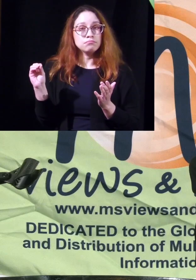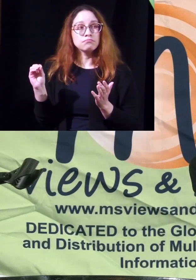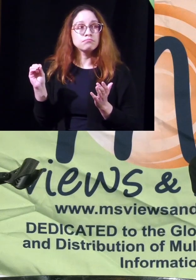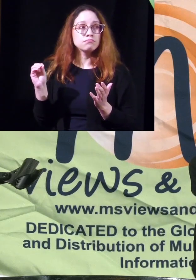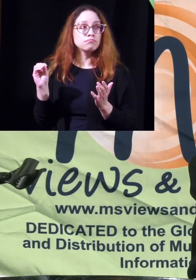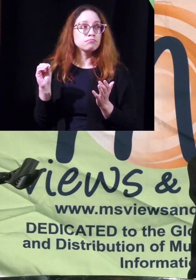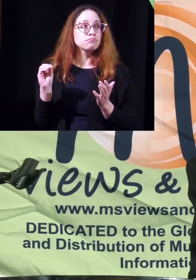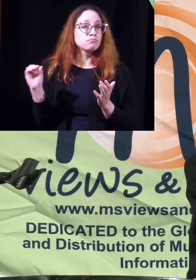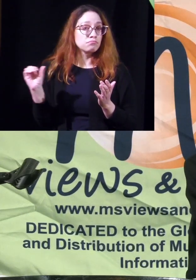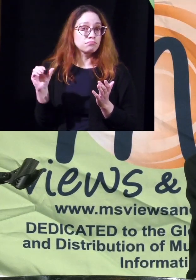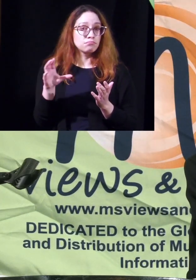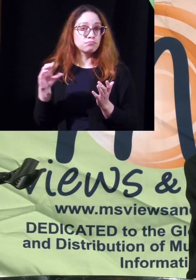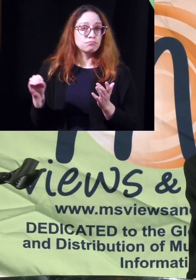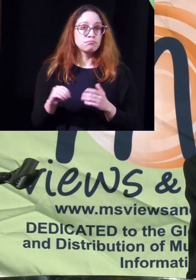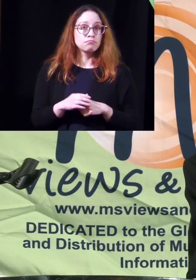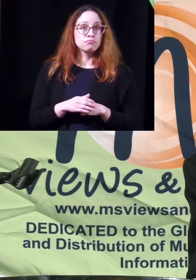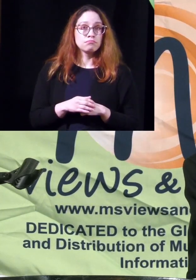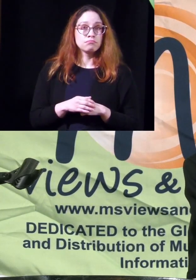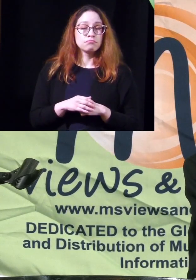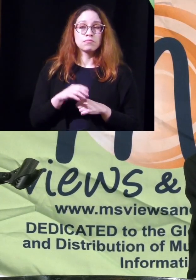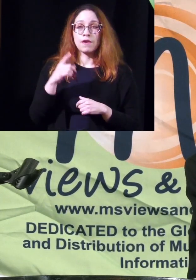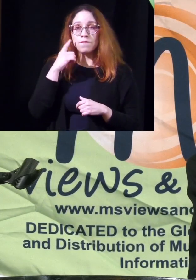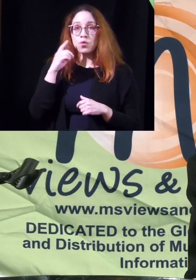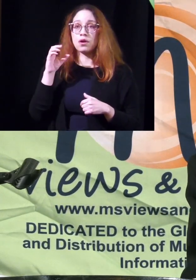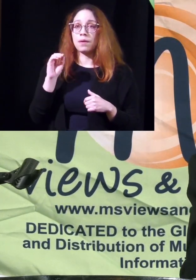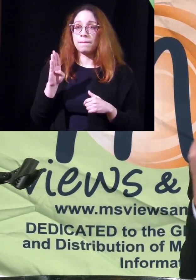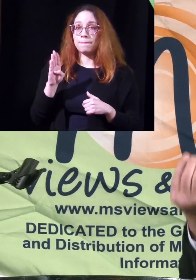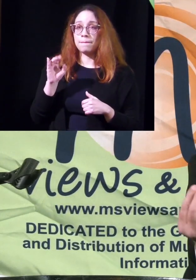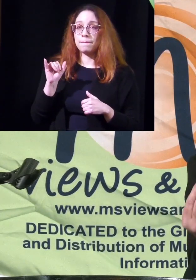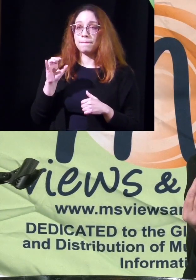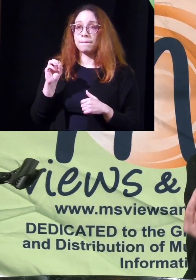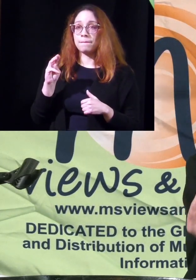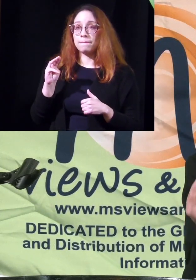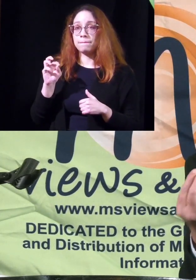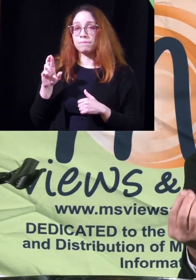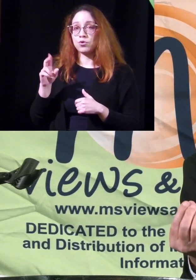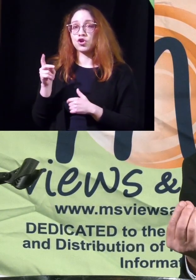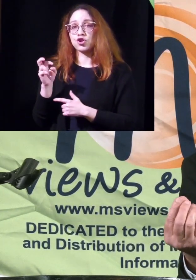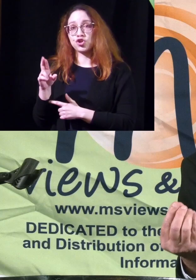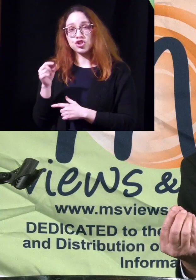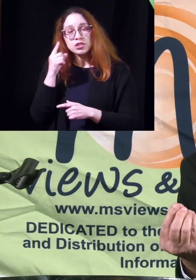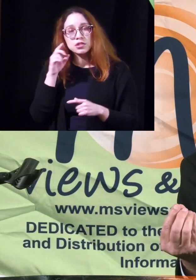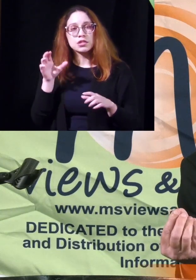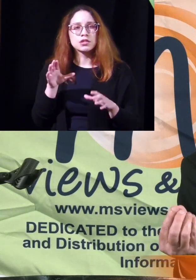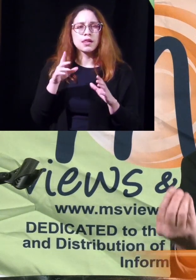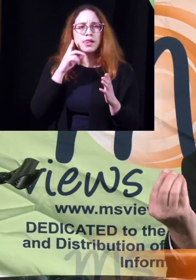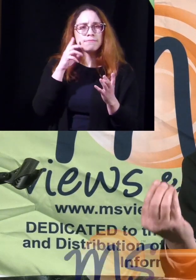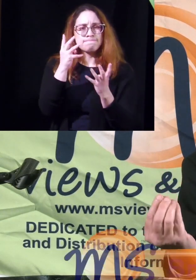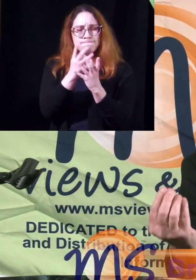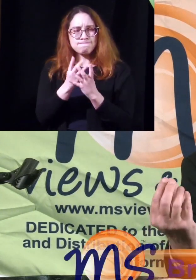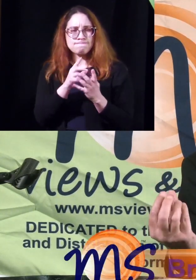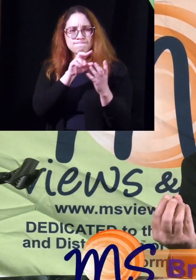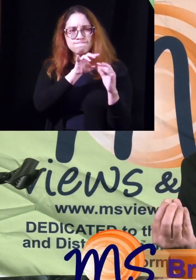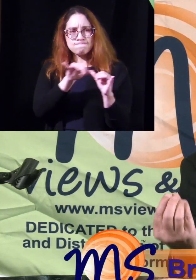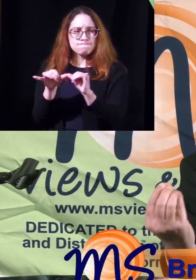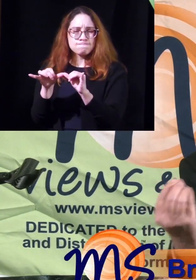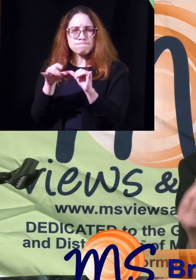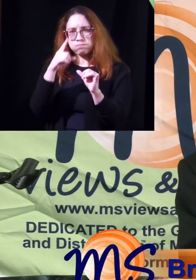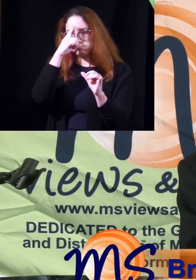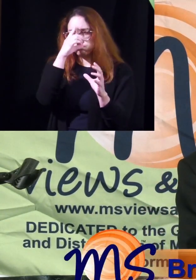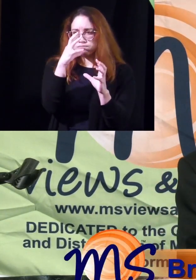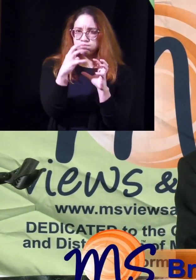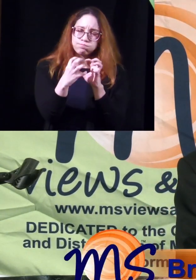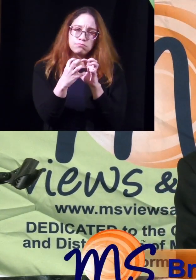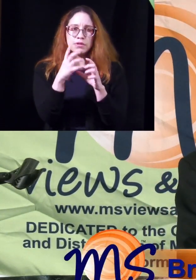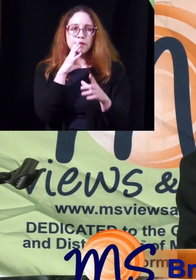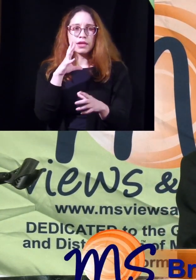including the same company we spoke about, that are doing the biomarkers, that are looking at scans to try and make measurement of atrophy a